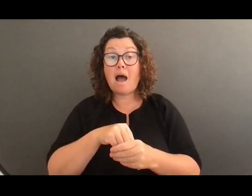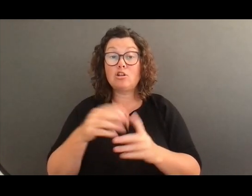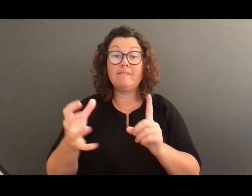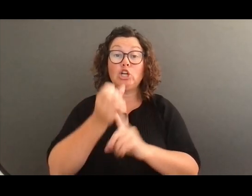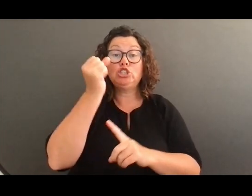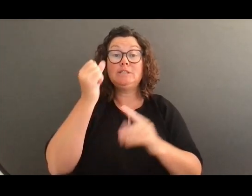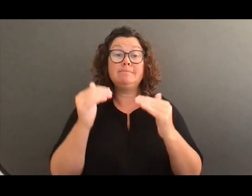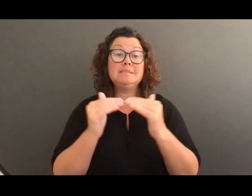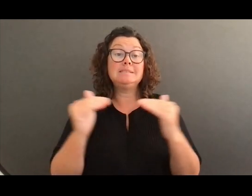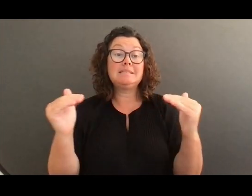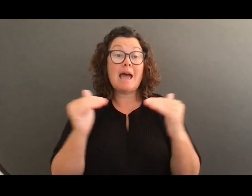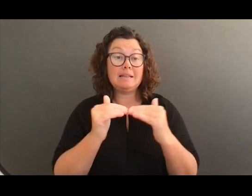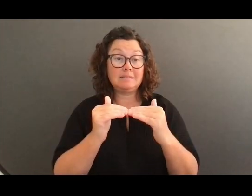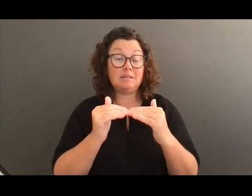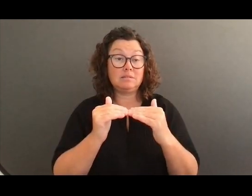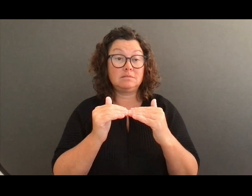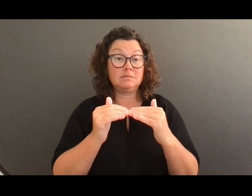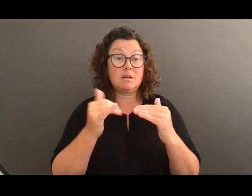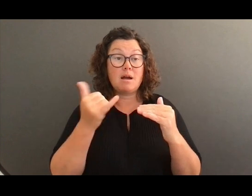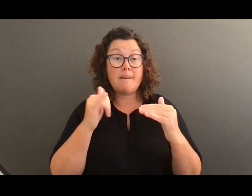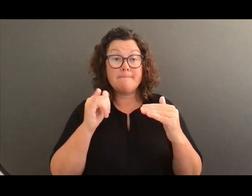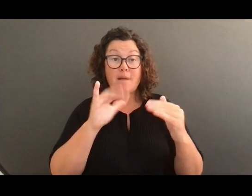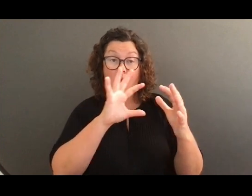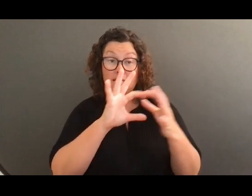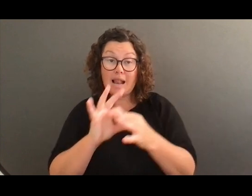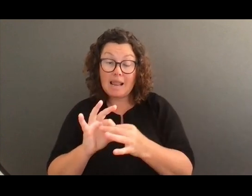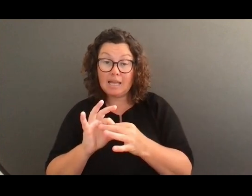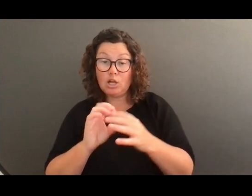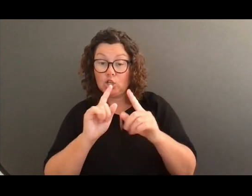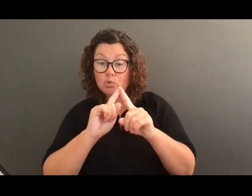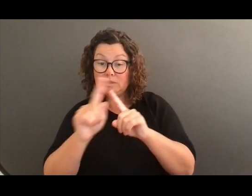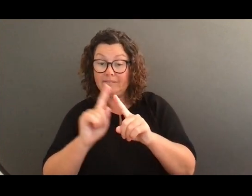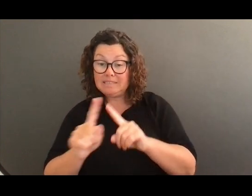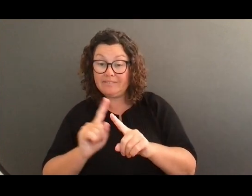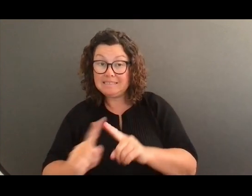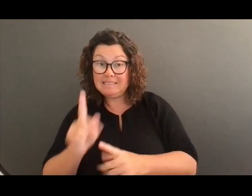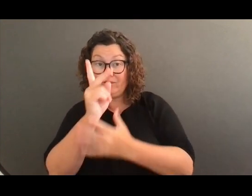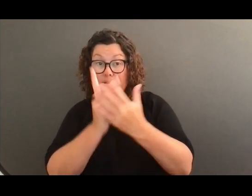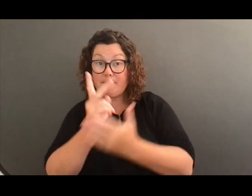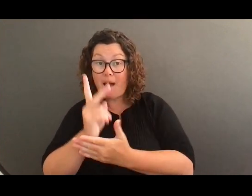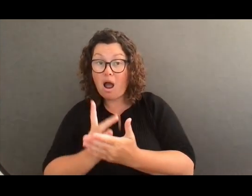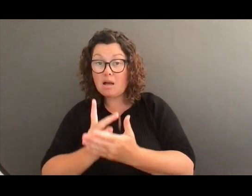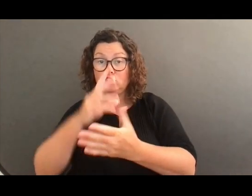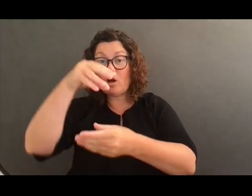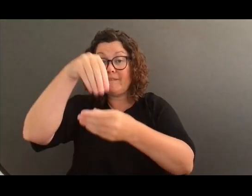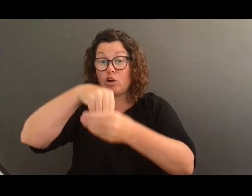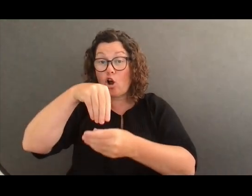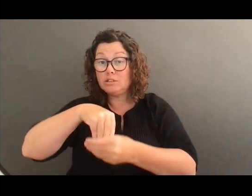aligned to several parts of the content, not just one or two content descriptions.